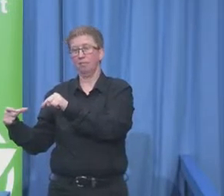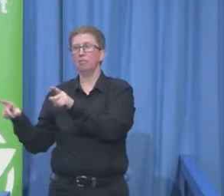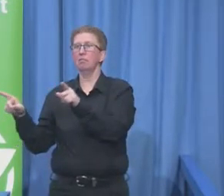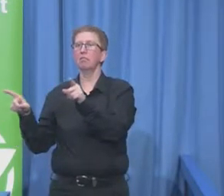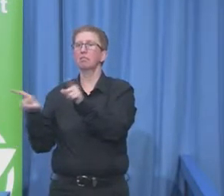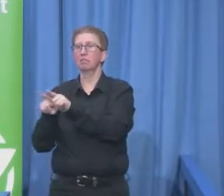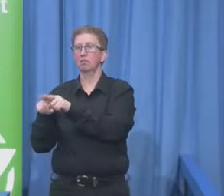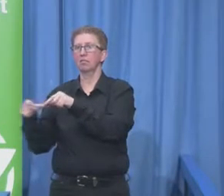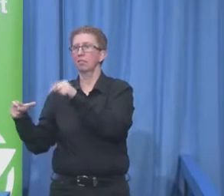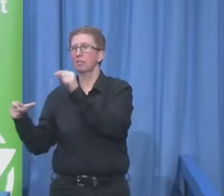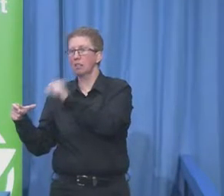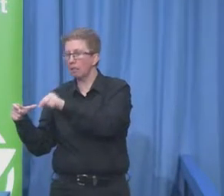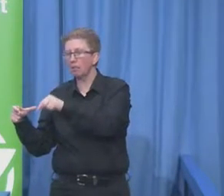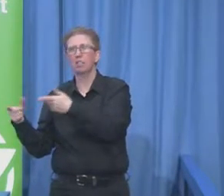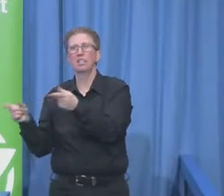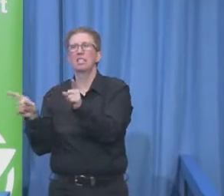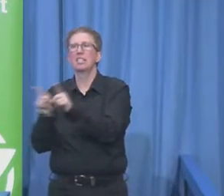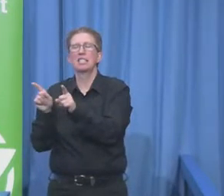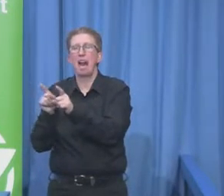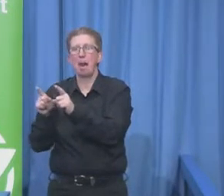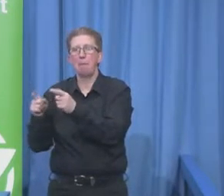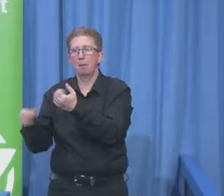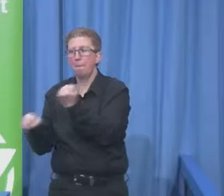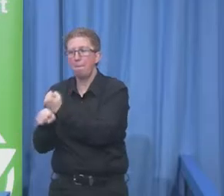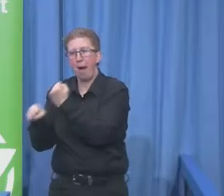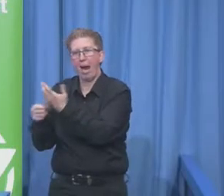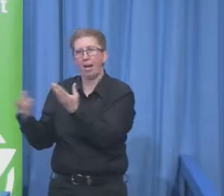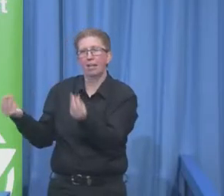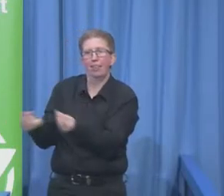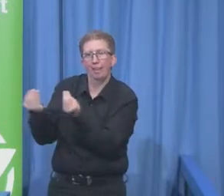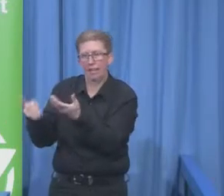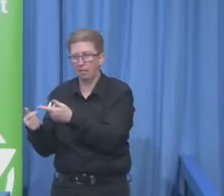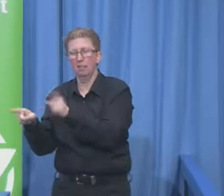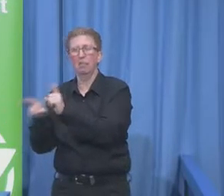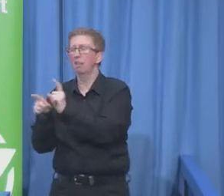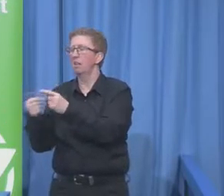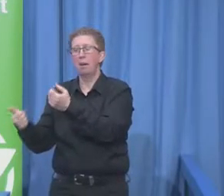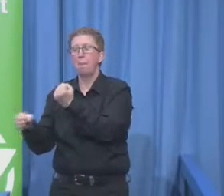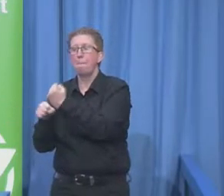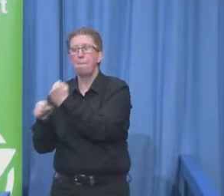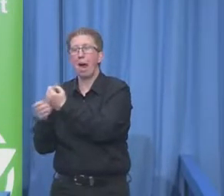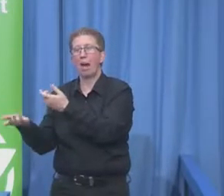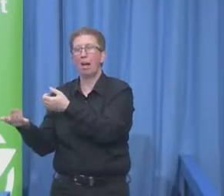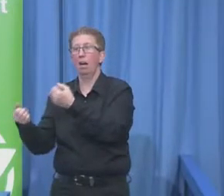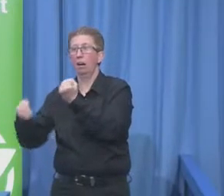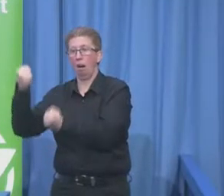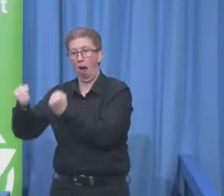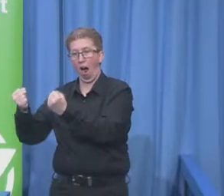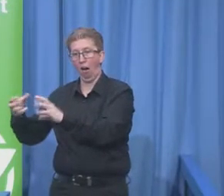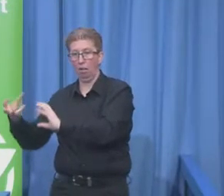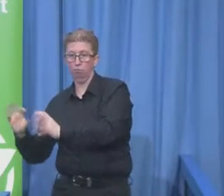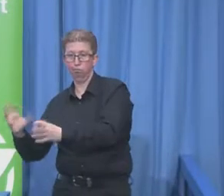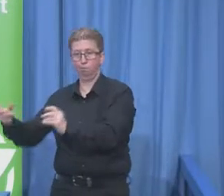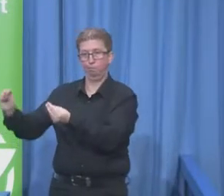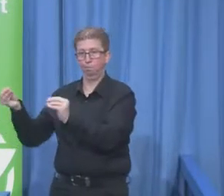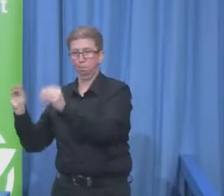Nothing. And that's where the JBS, the job and business services concept, comes